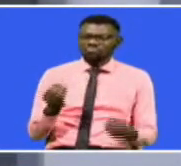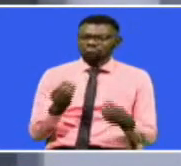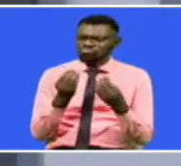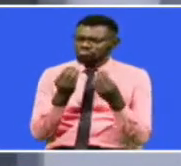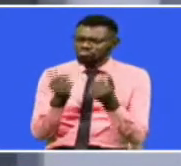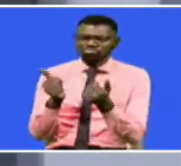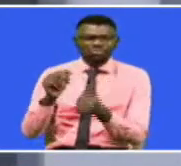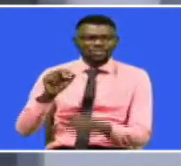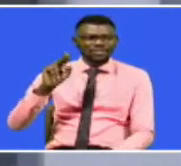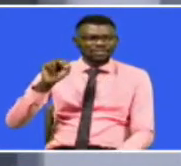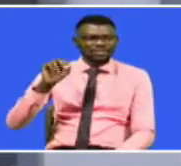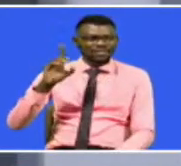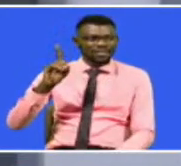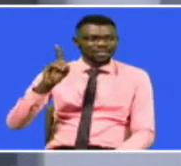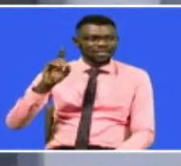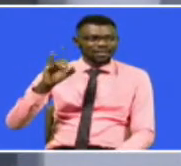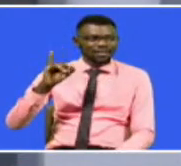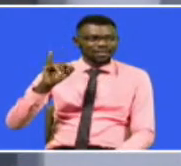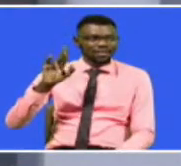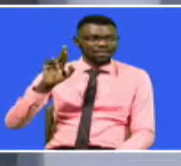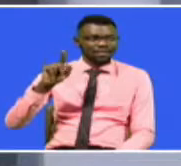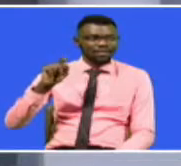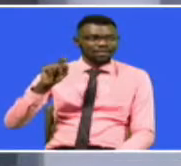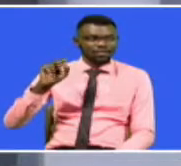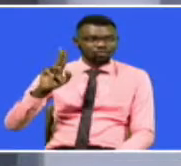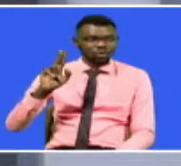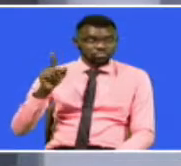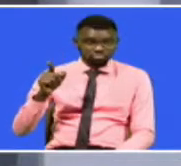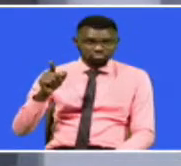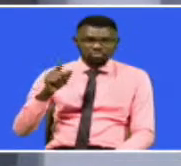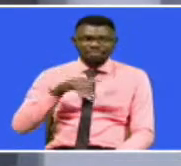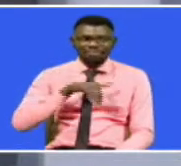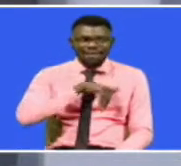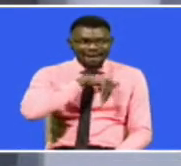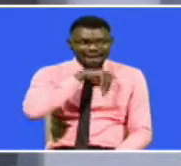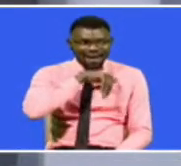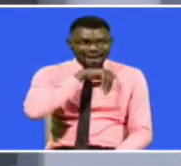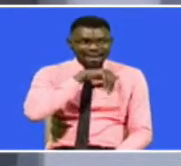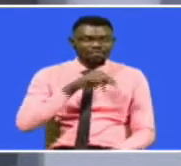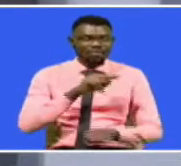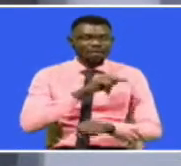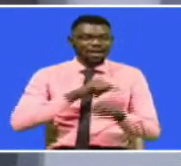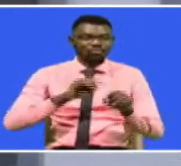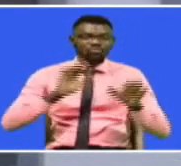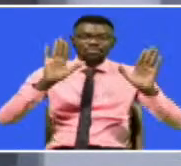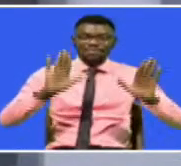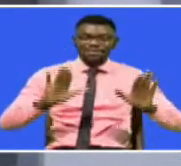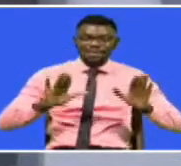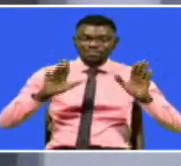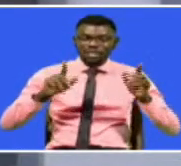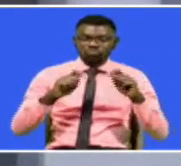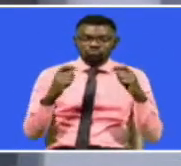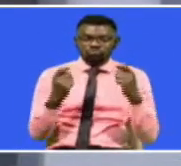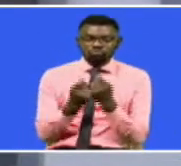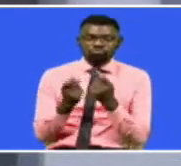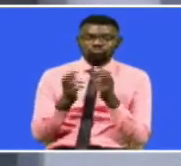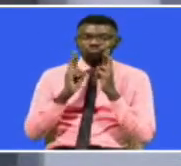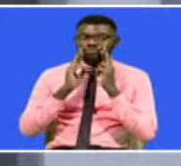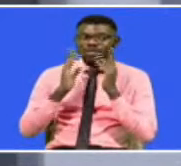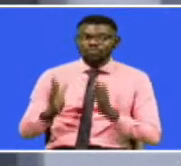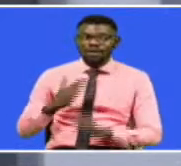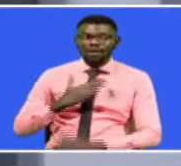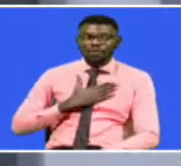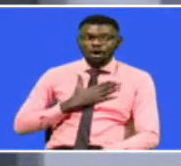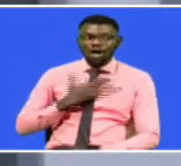Muriithi, who also held a key position in Raila Odinga's national campaign team. Our reporter Fatia Noor talked with